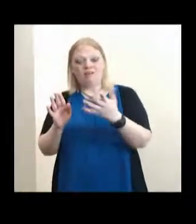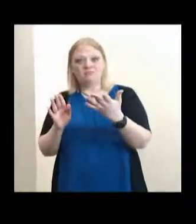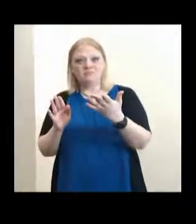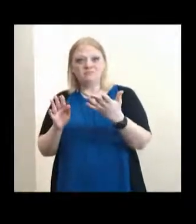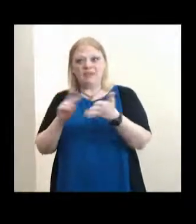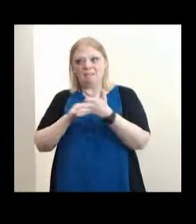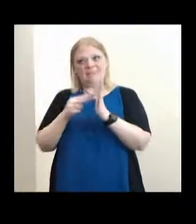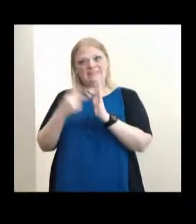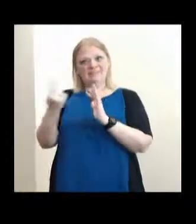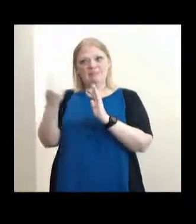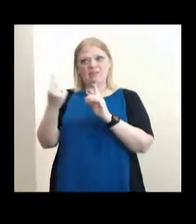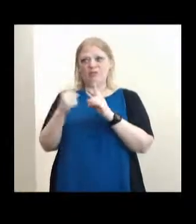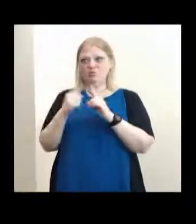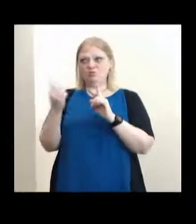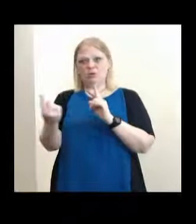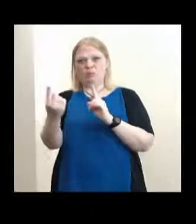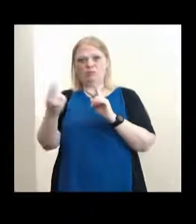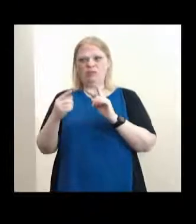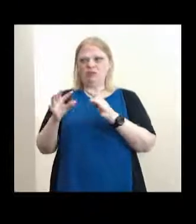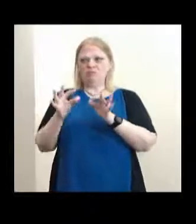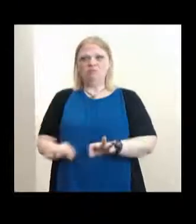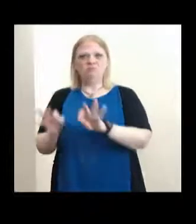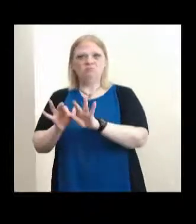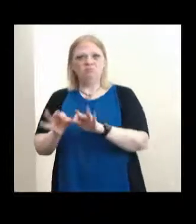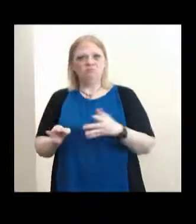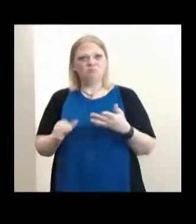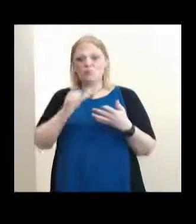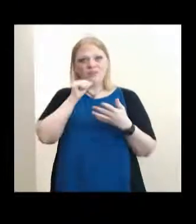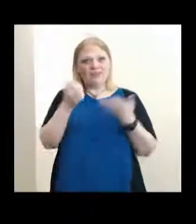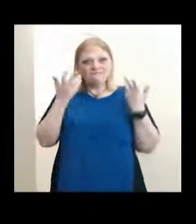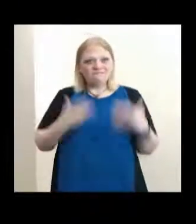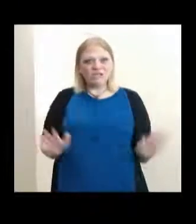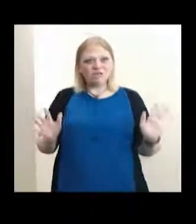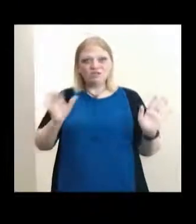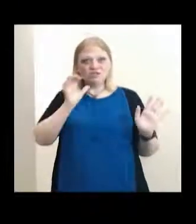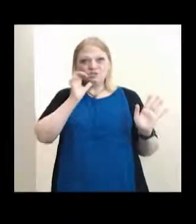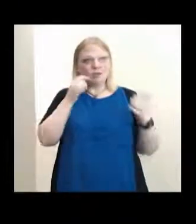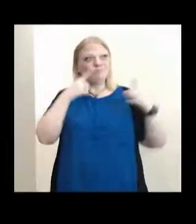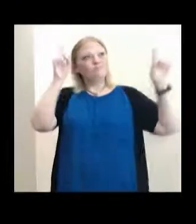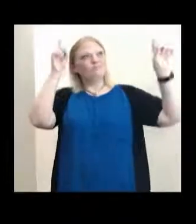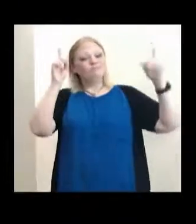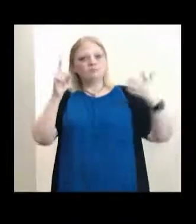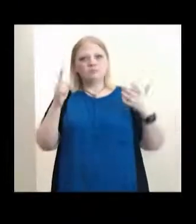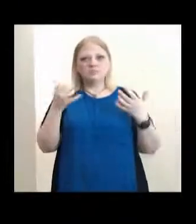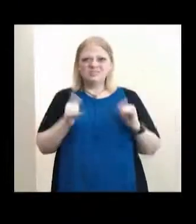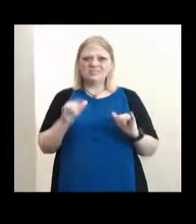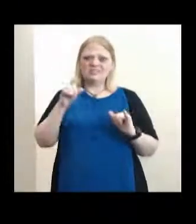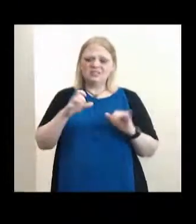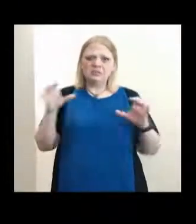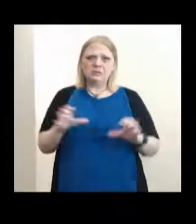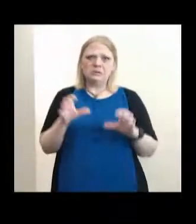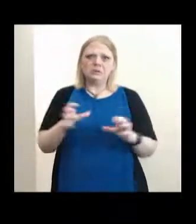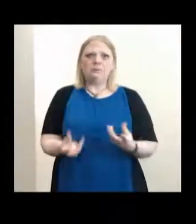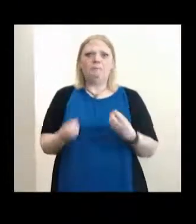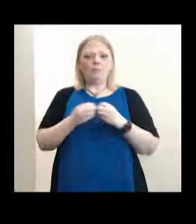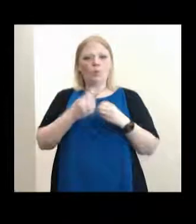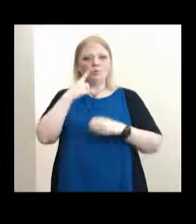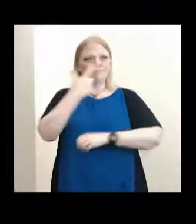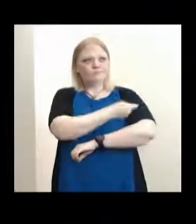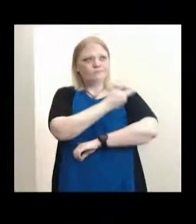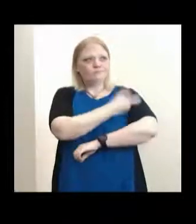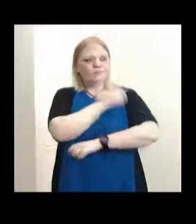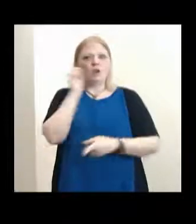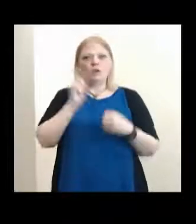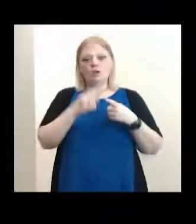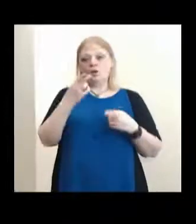out there, we are not out of COVID yet. We have so much more that we still need to do to vaccinate the general public until we can get to herd